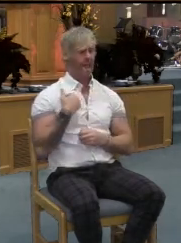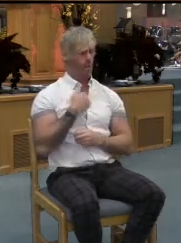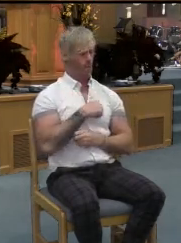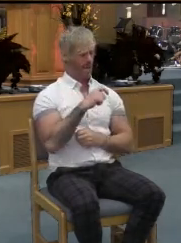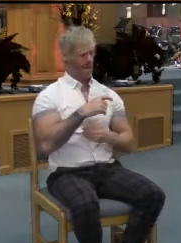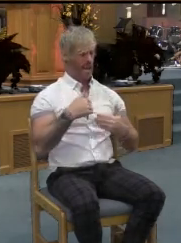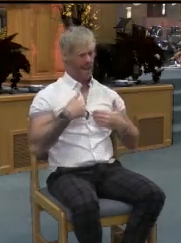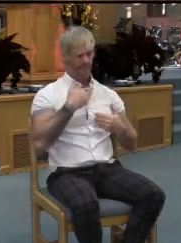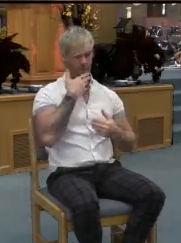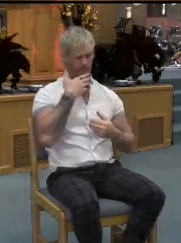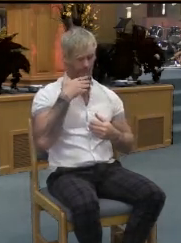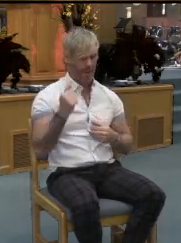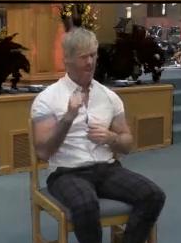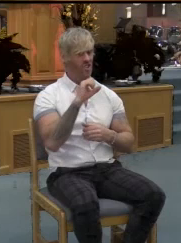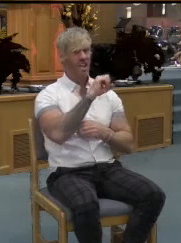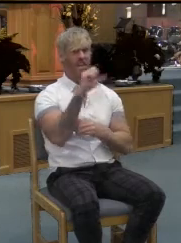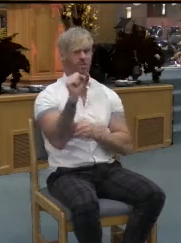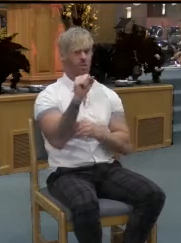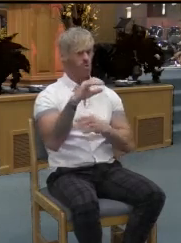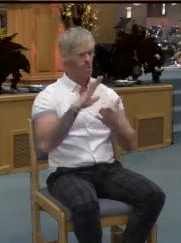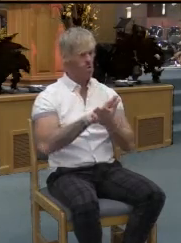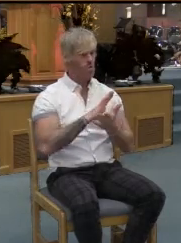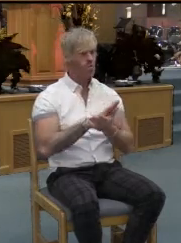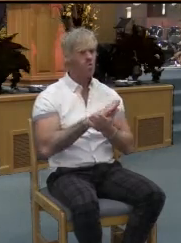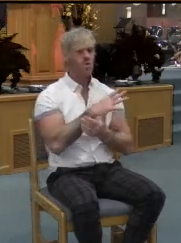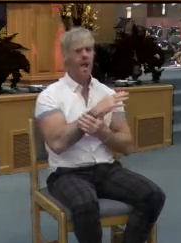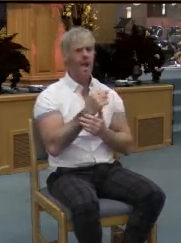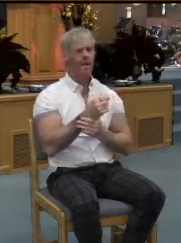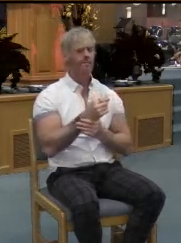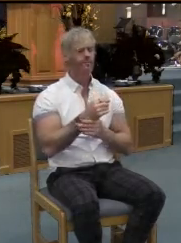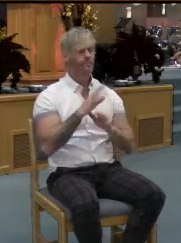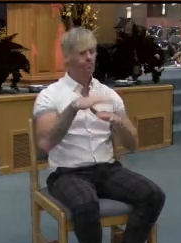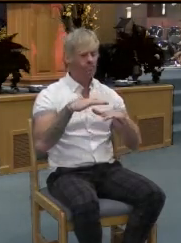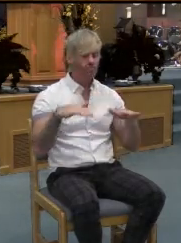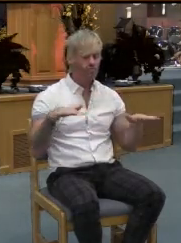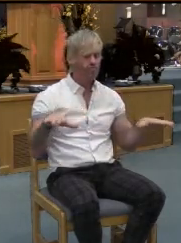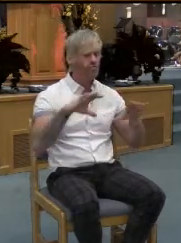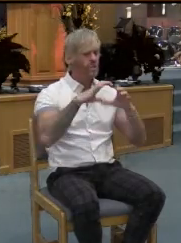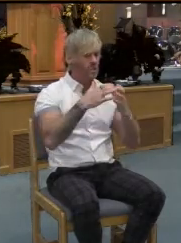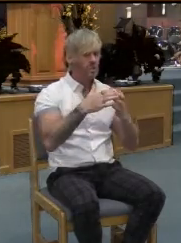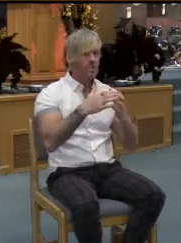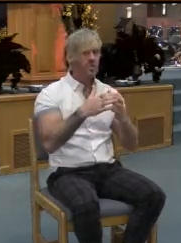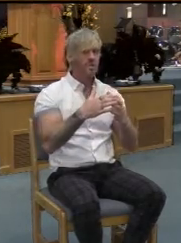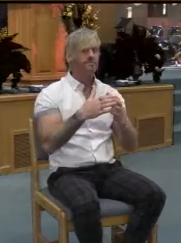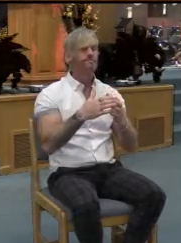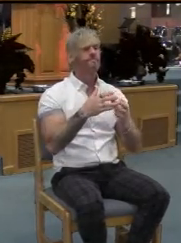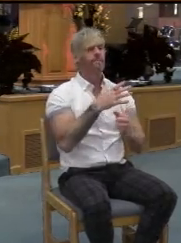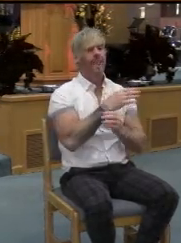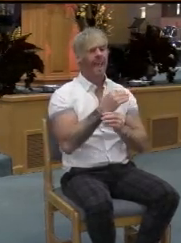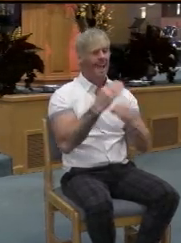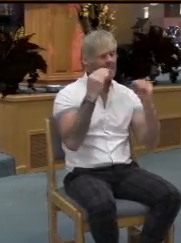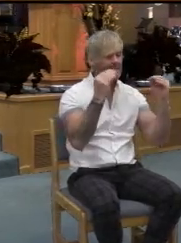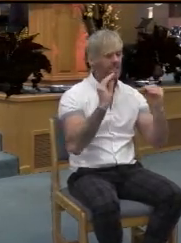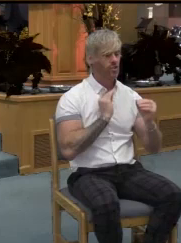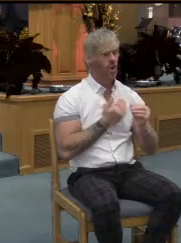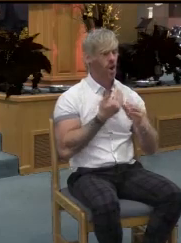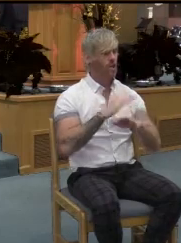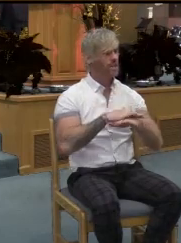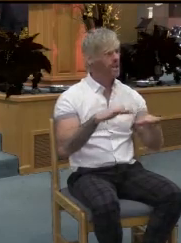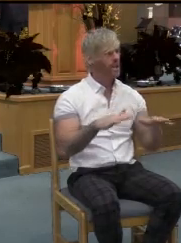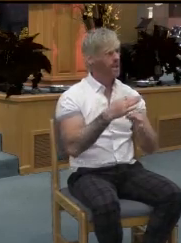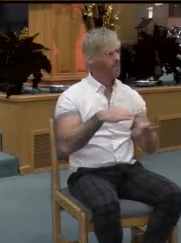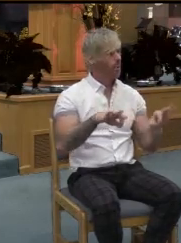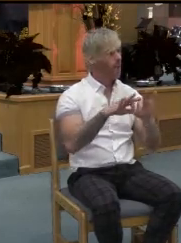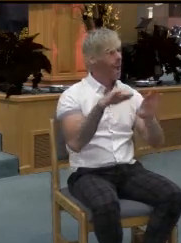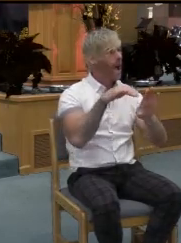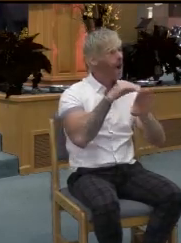schools, and let's build greater children's ministries, and let's build greater youth ministries, and let's teach our children, most importantly, at